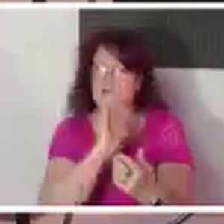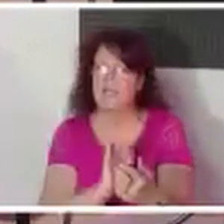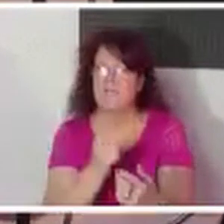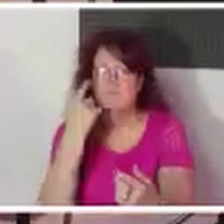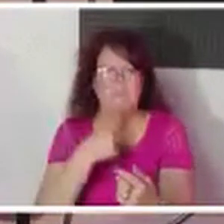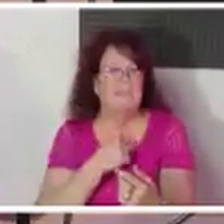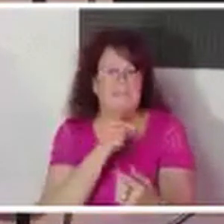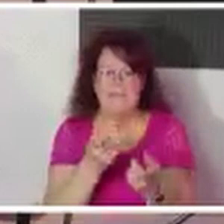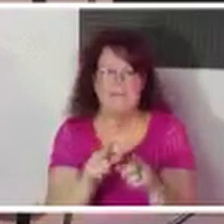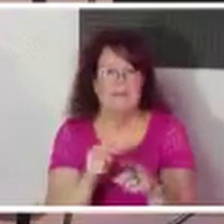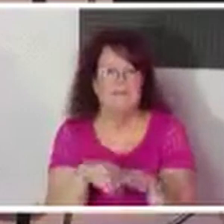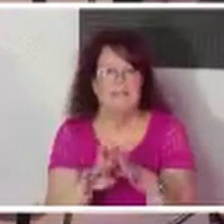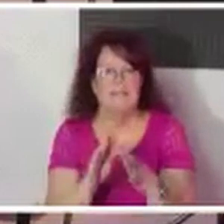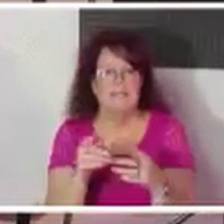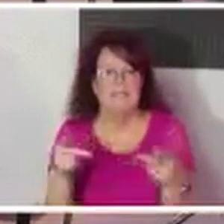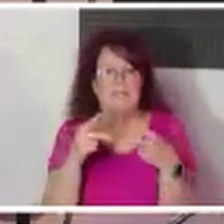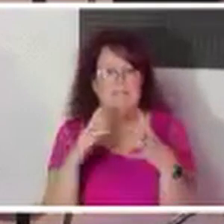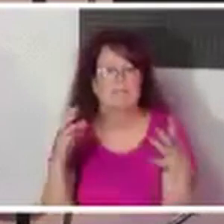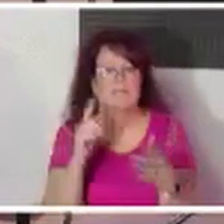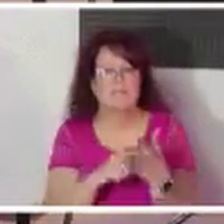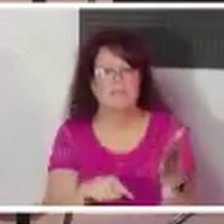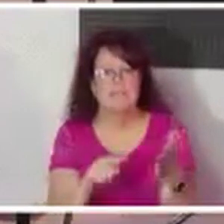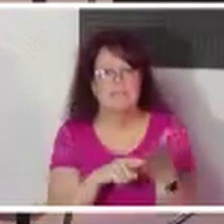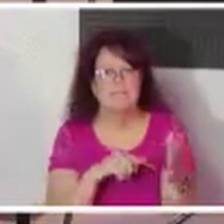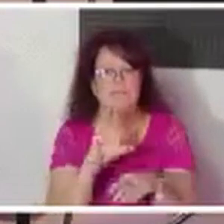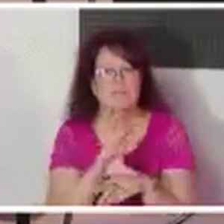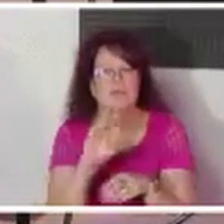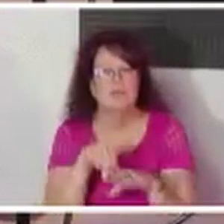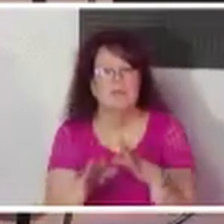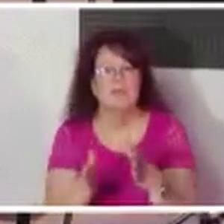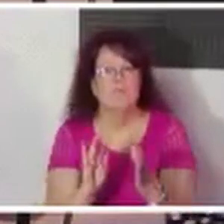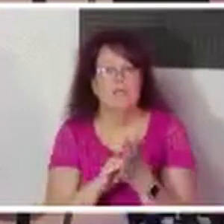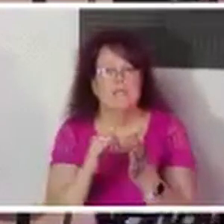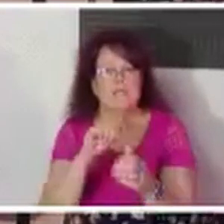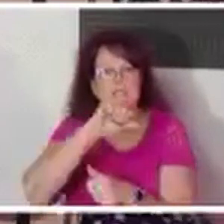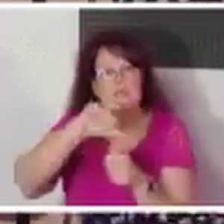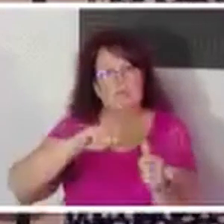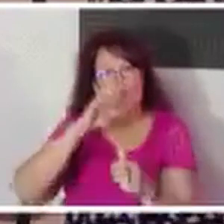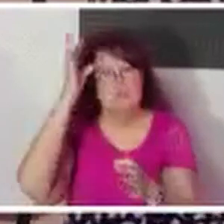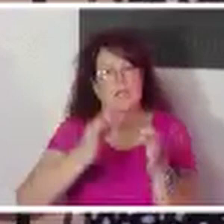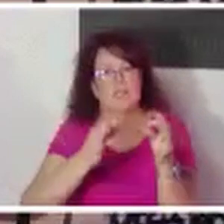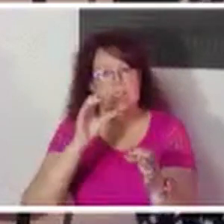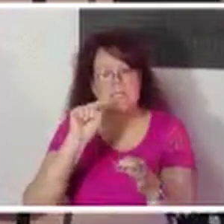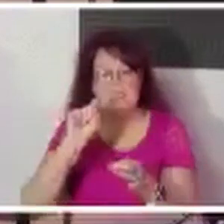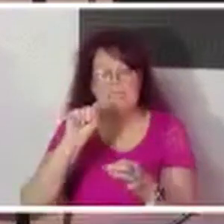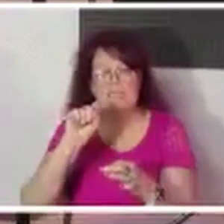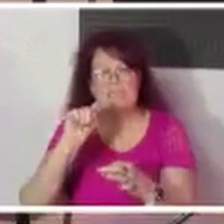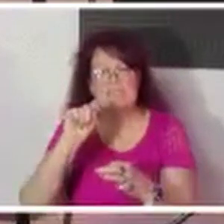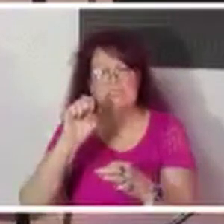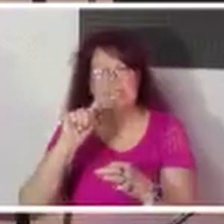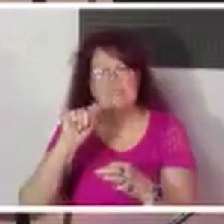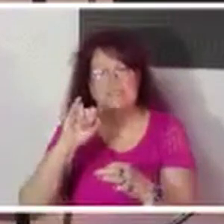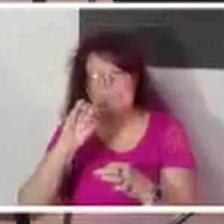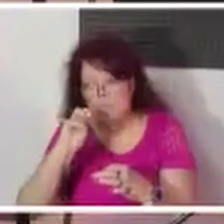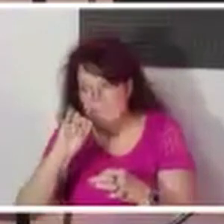an academic space where there was hefty criticism of the church and the ways that social justice issues and systemic problems had been poorly